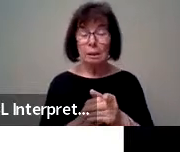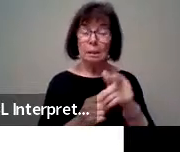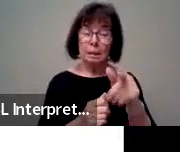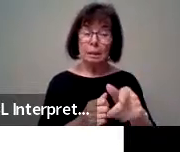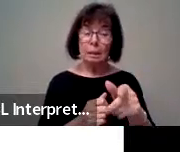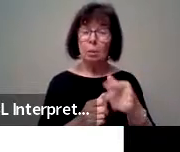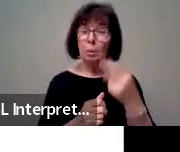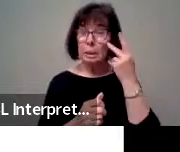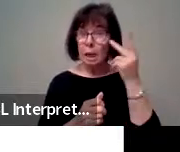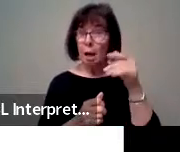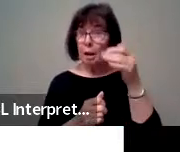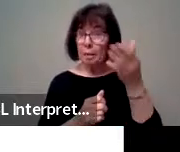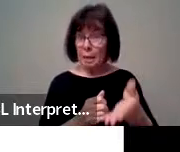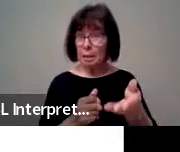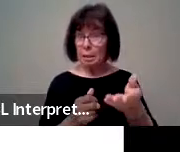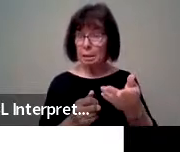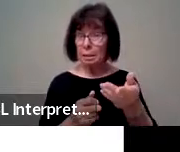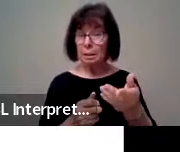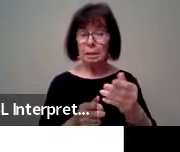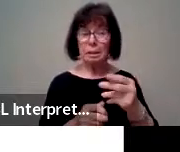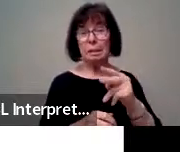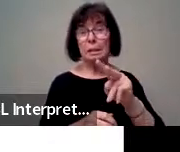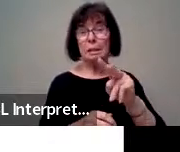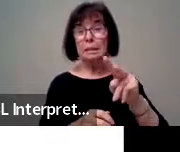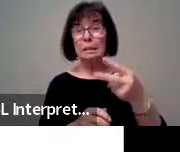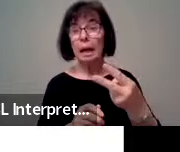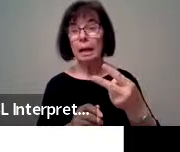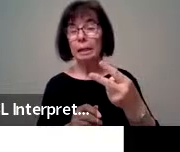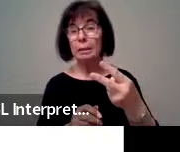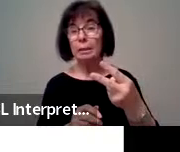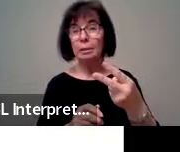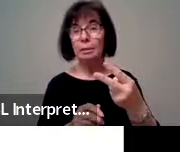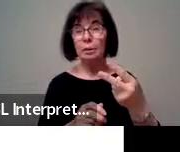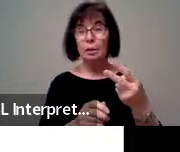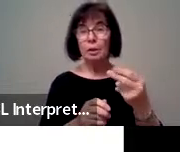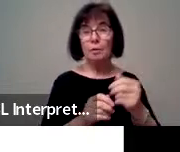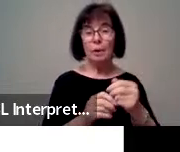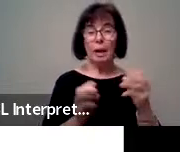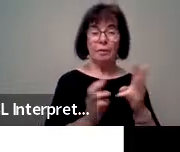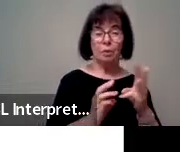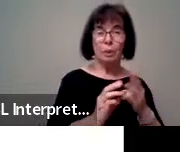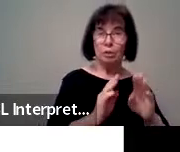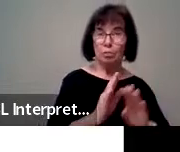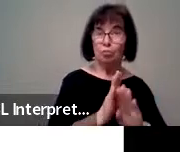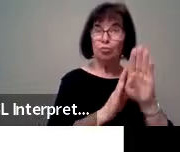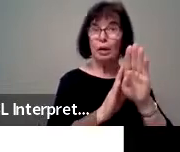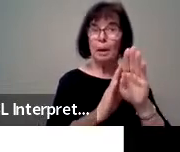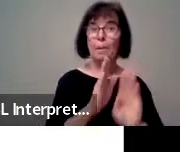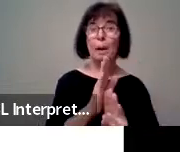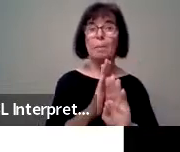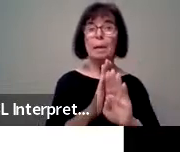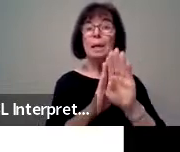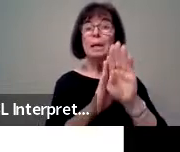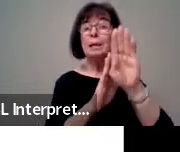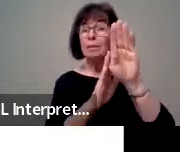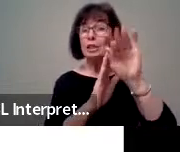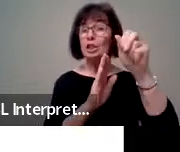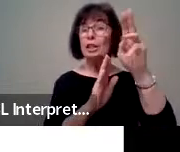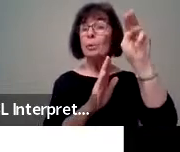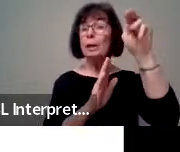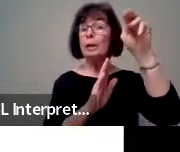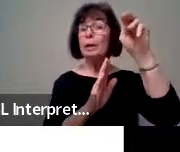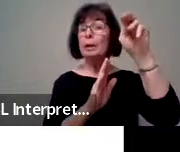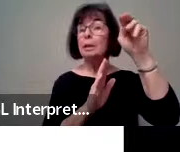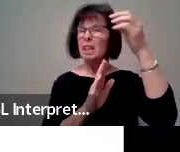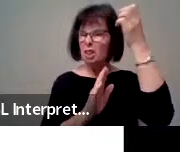We did see this secondary, the main winter surge peaking in January in Europe, and then in some